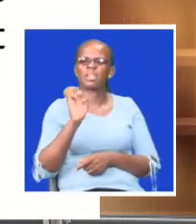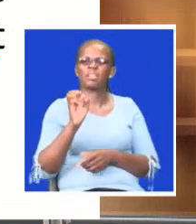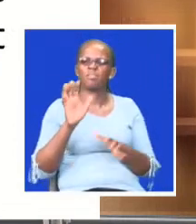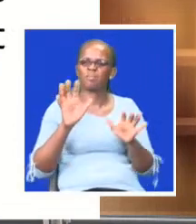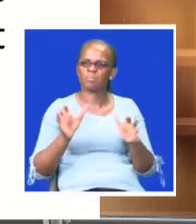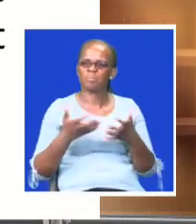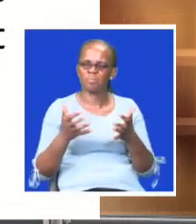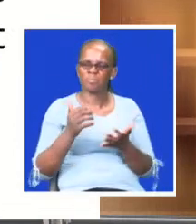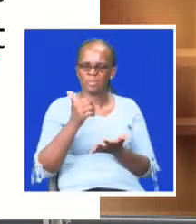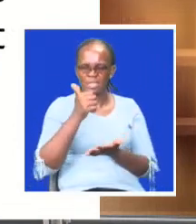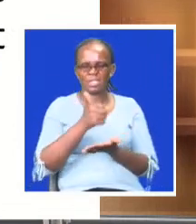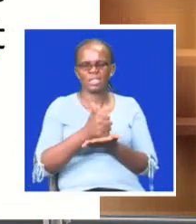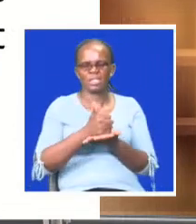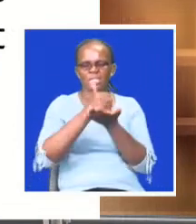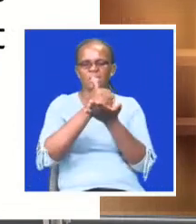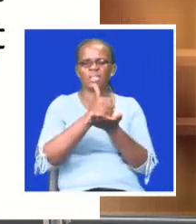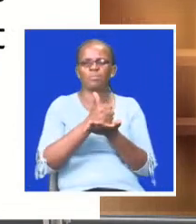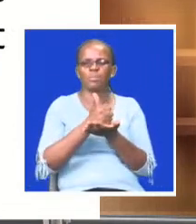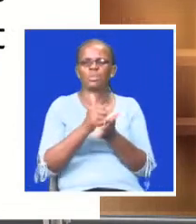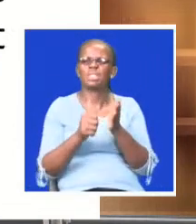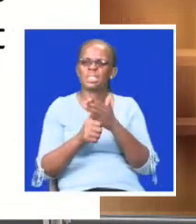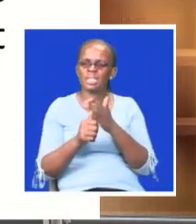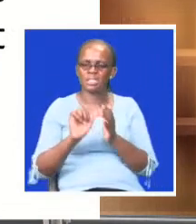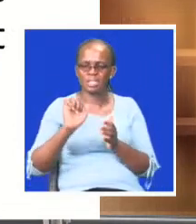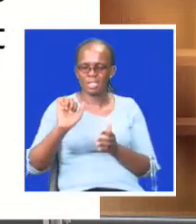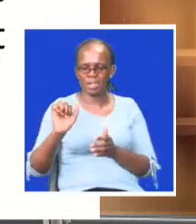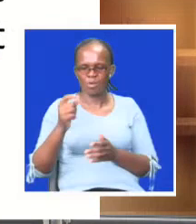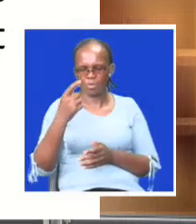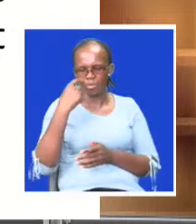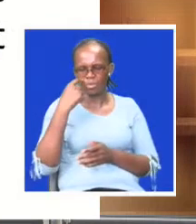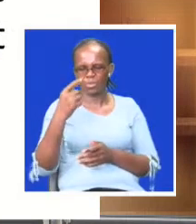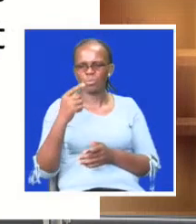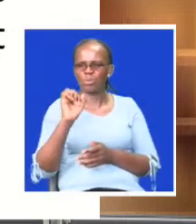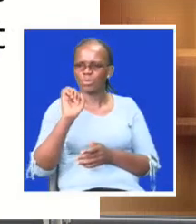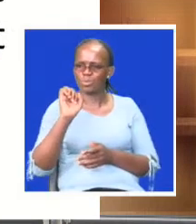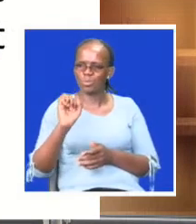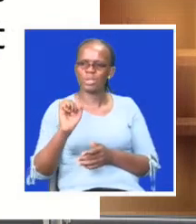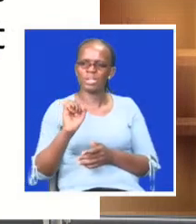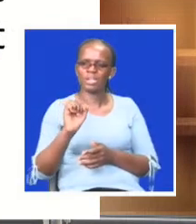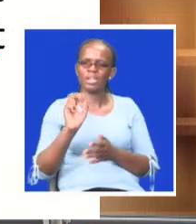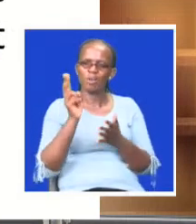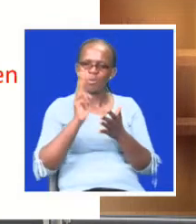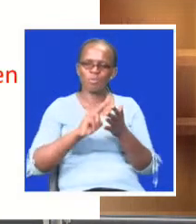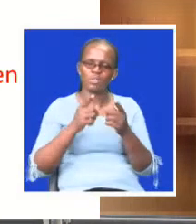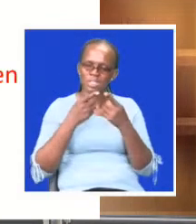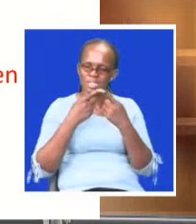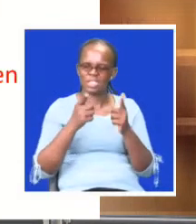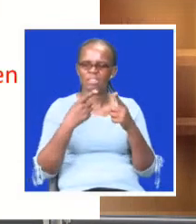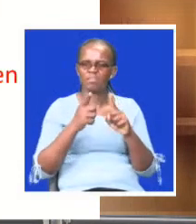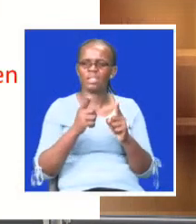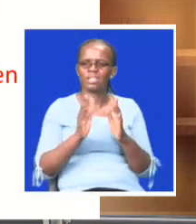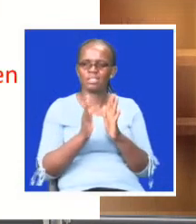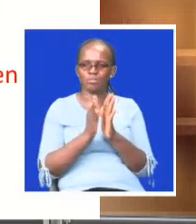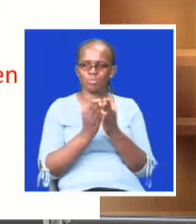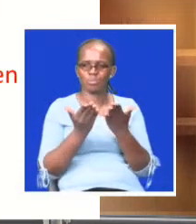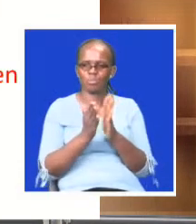Support your answer, showing that you have thought about different points of view.